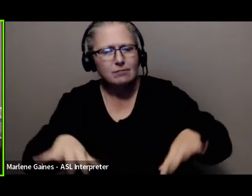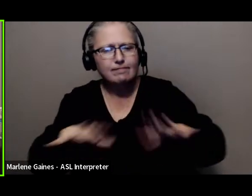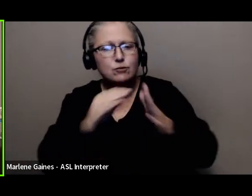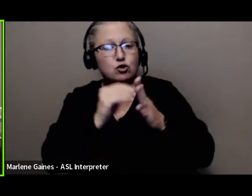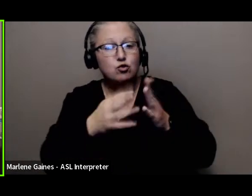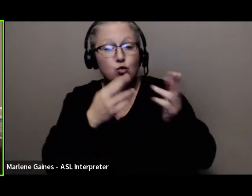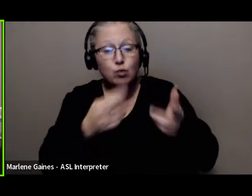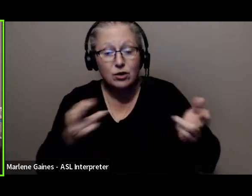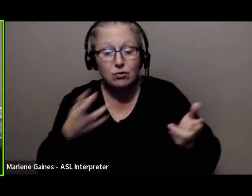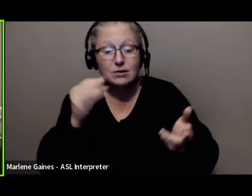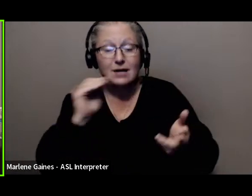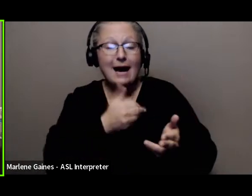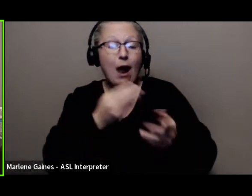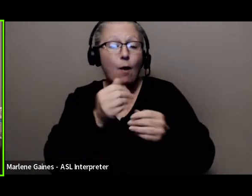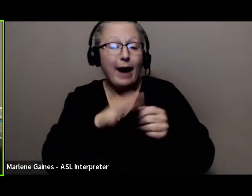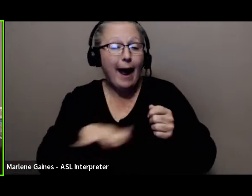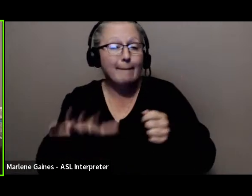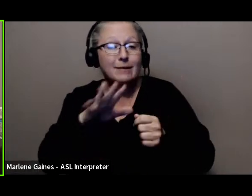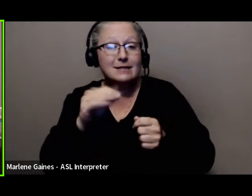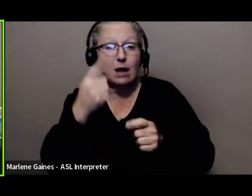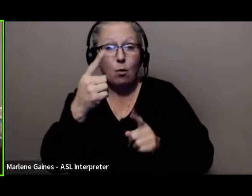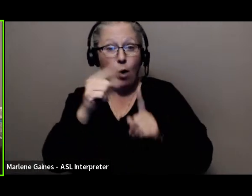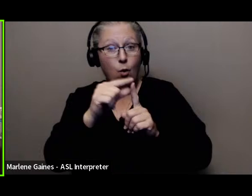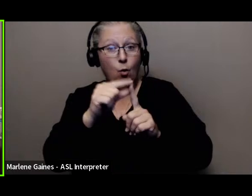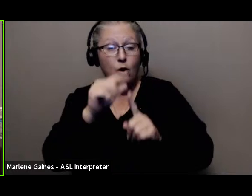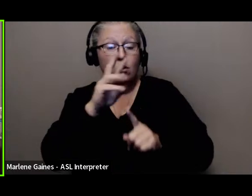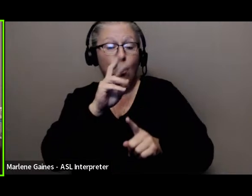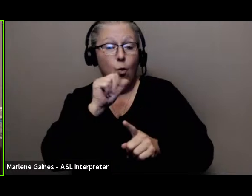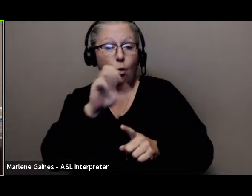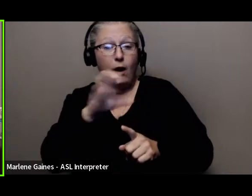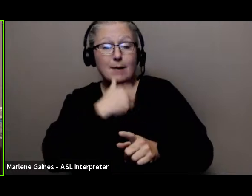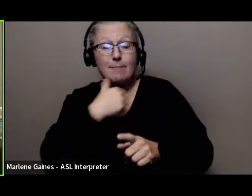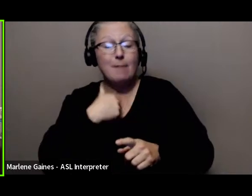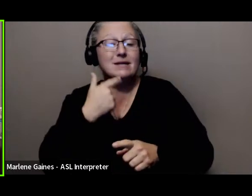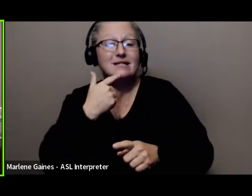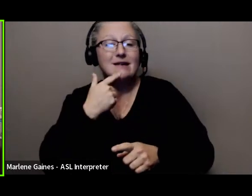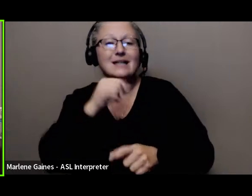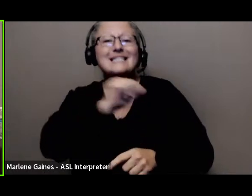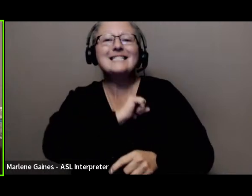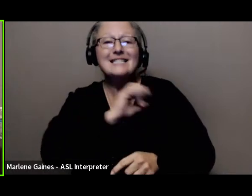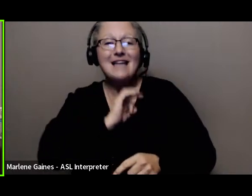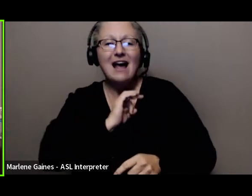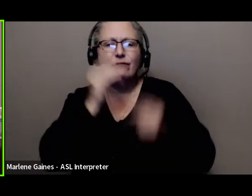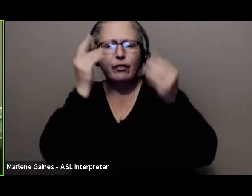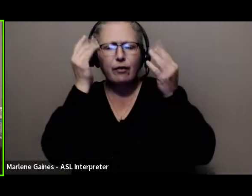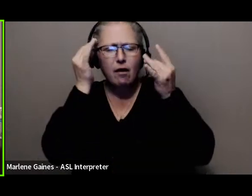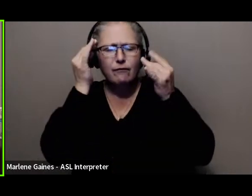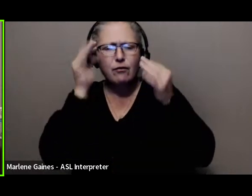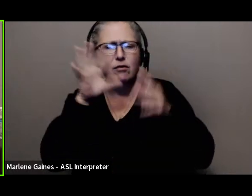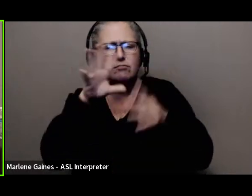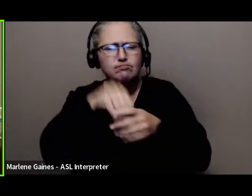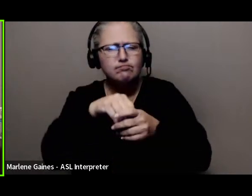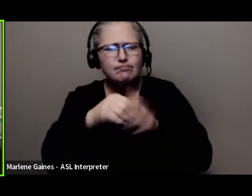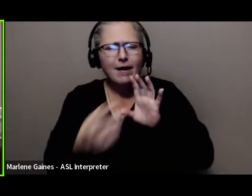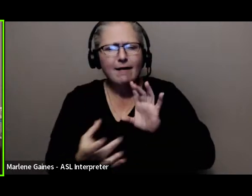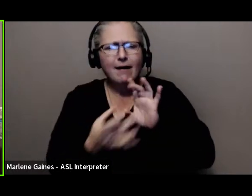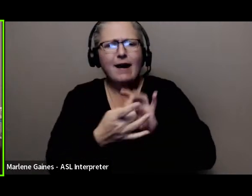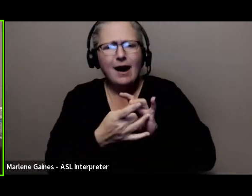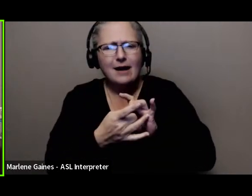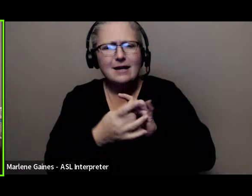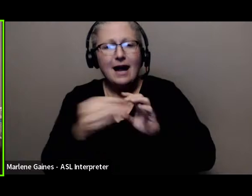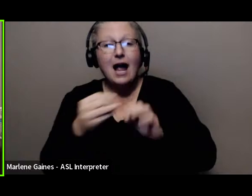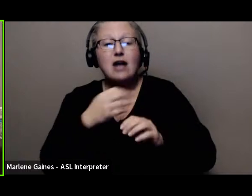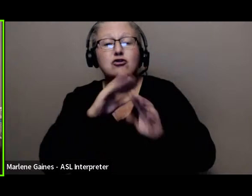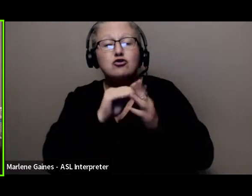just the campus. In the words of one WASC member, they said, staff are thoughtful, engaged, and connecting, and students' voices